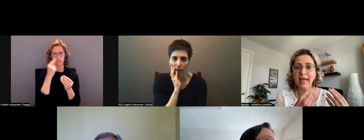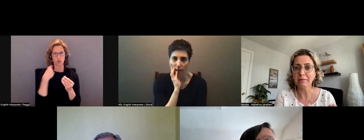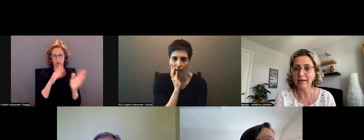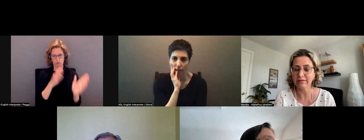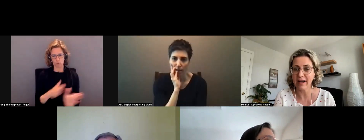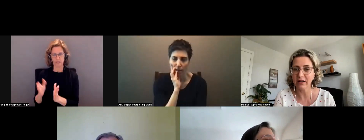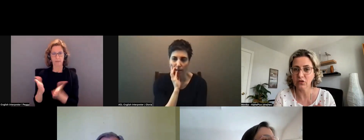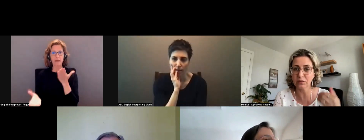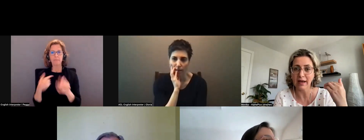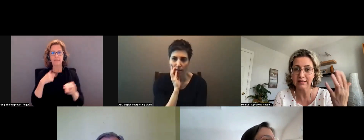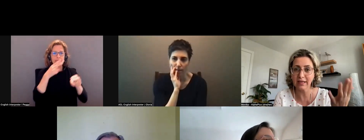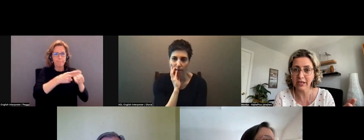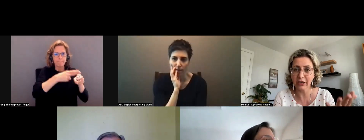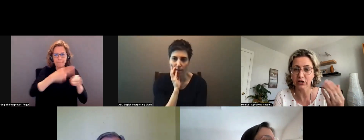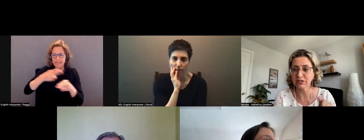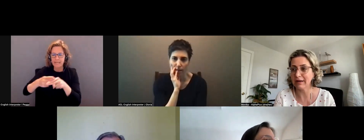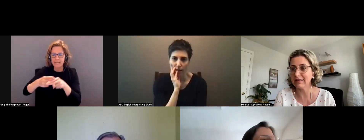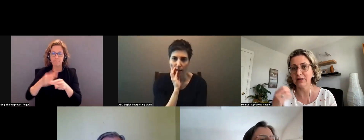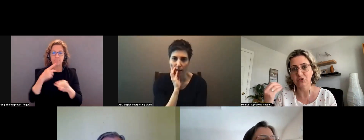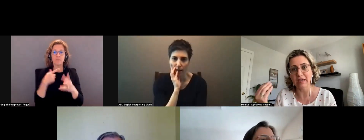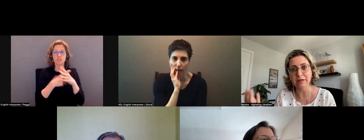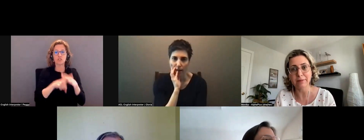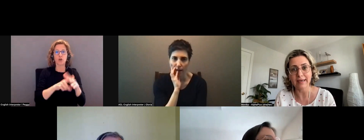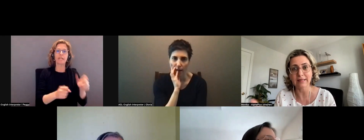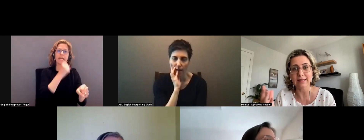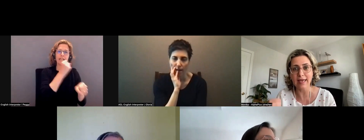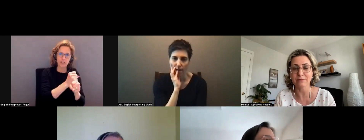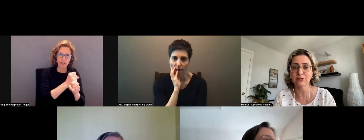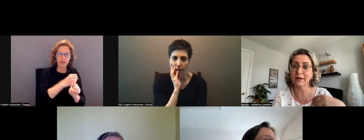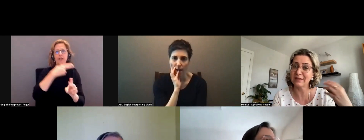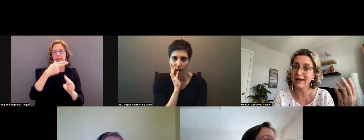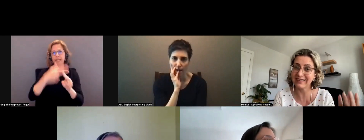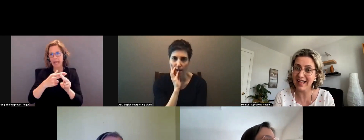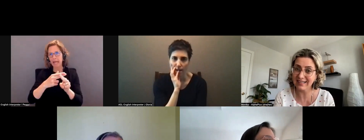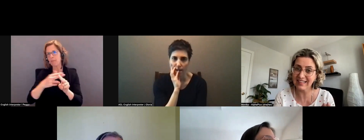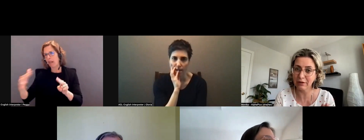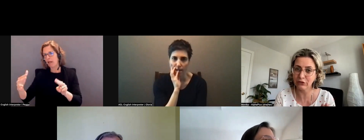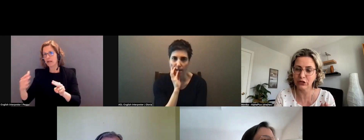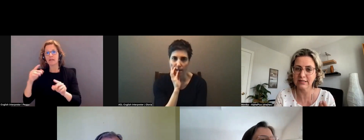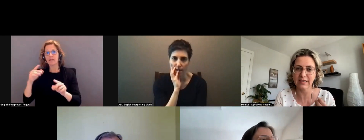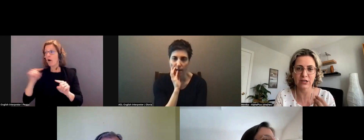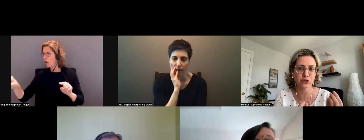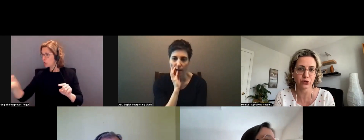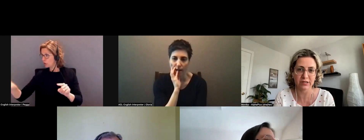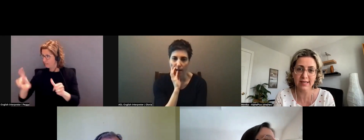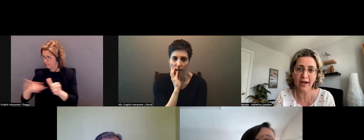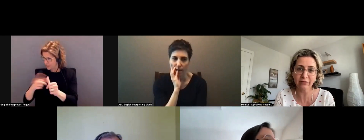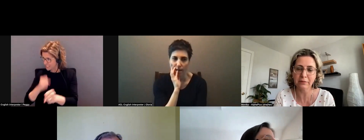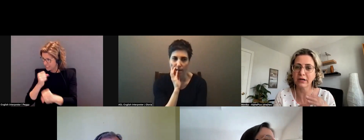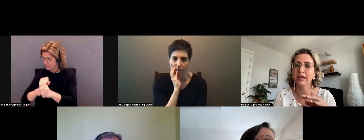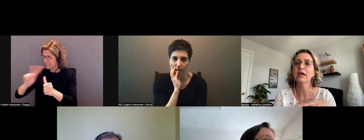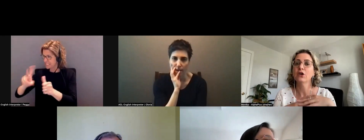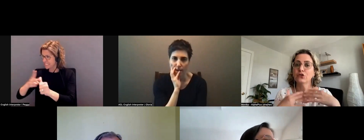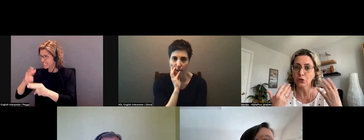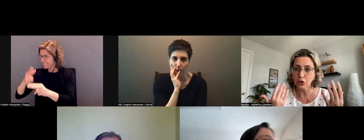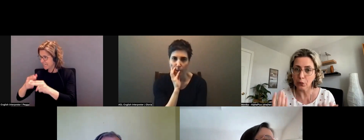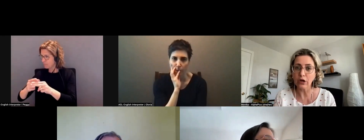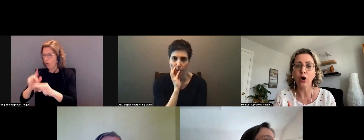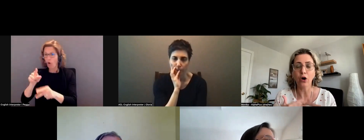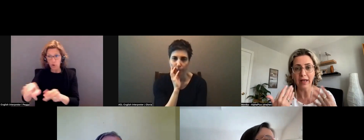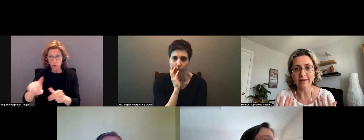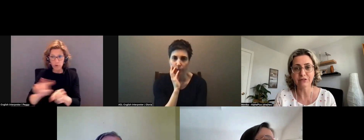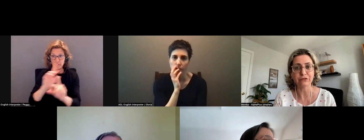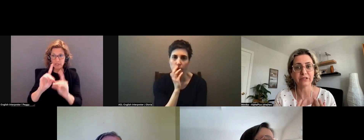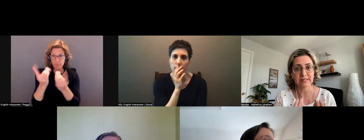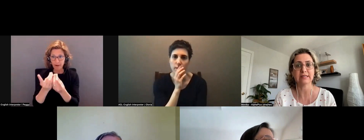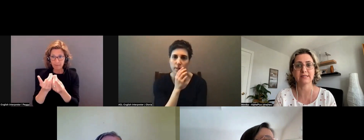be naming files by the year, somebody else may be by the name, somebody by the last name of the organization or the staff member. So we